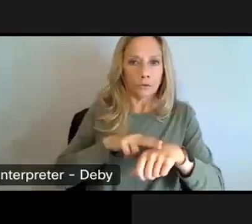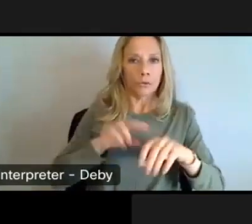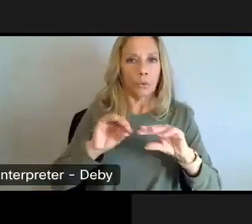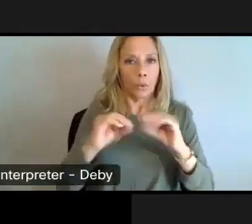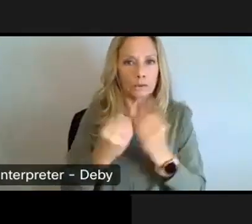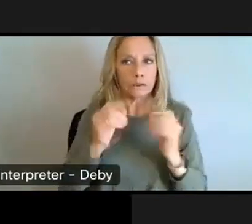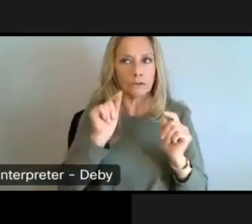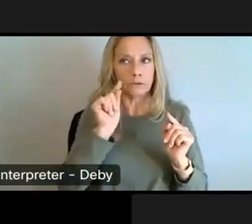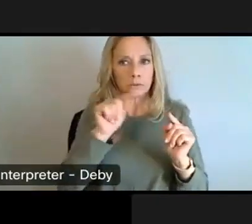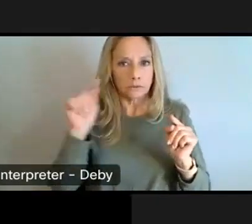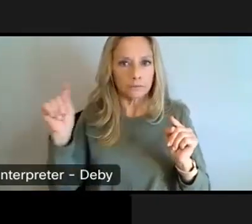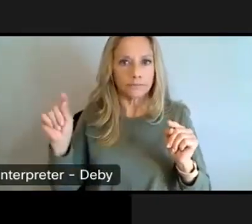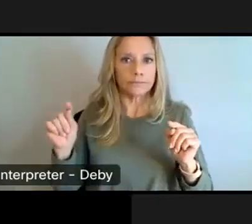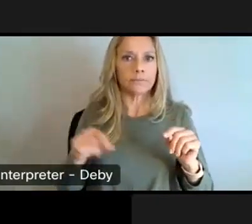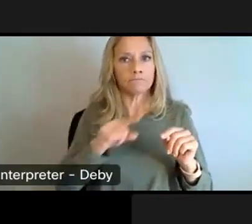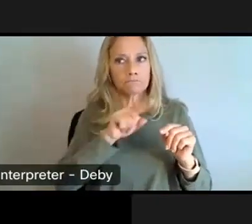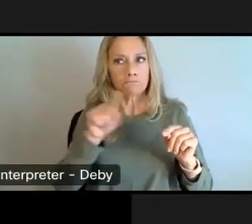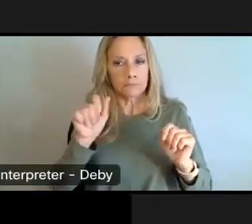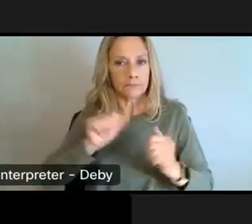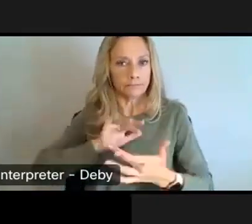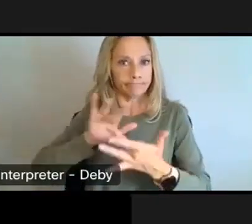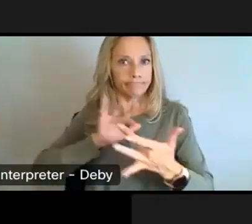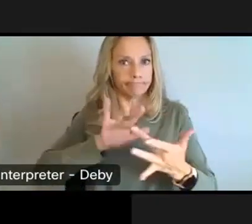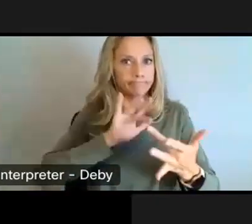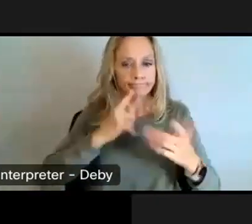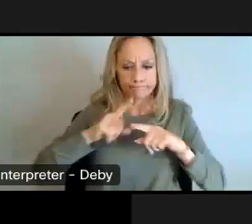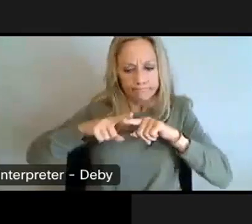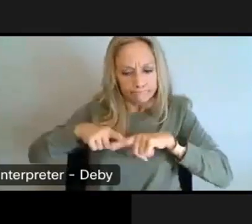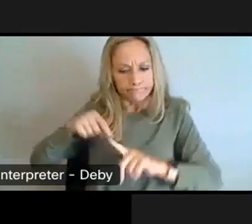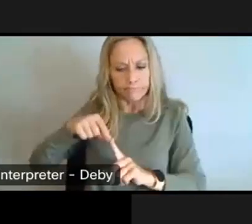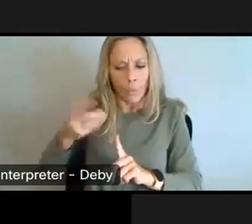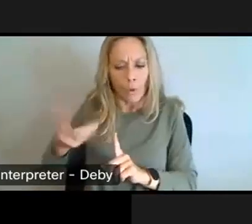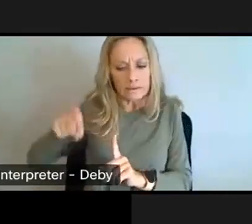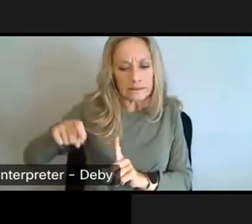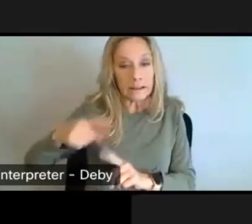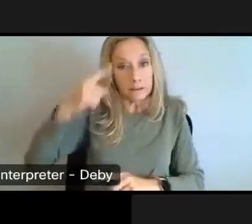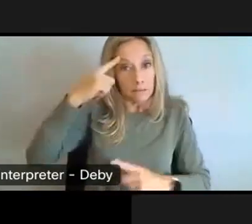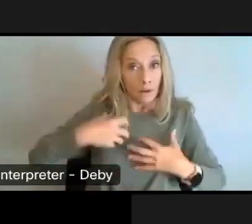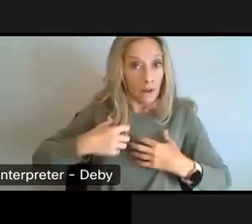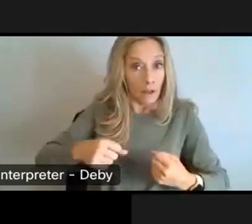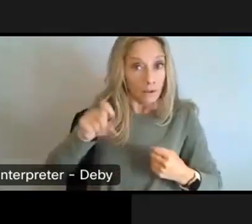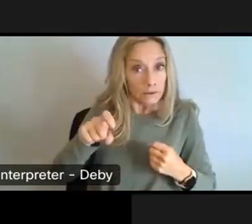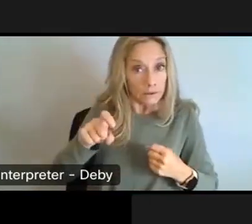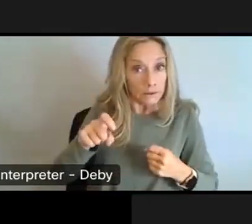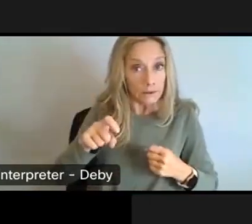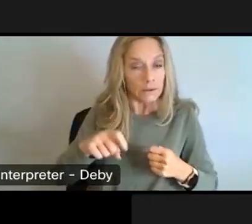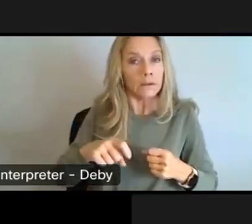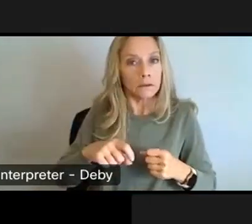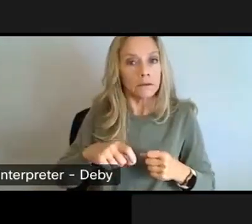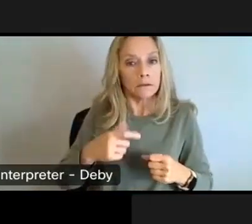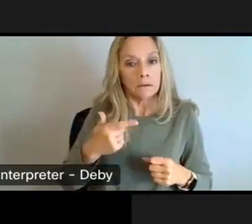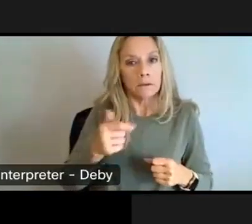organizations that you can reach out to based on what that need is. So if it's a mental health need, Gary